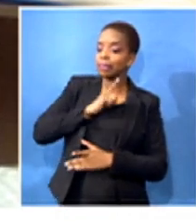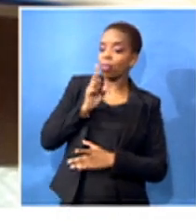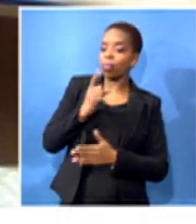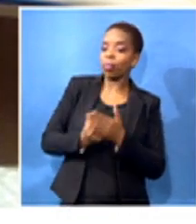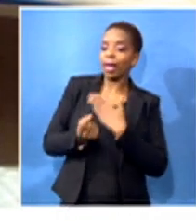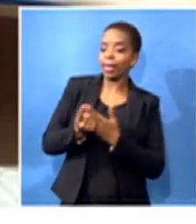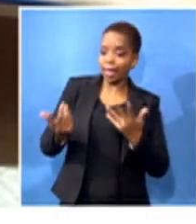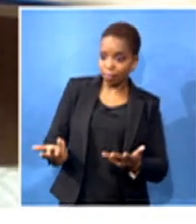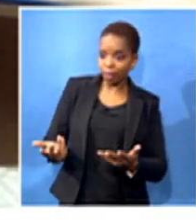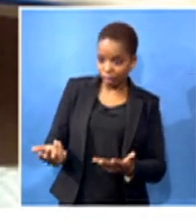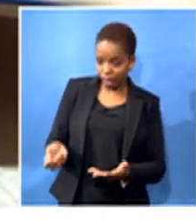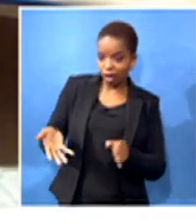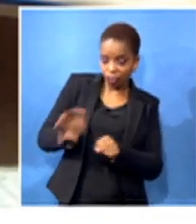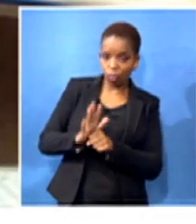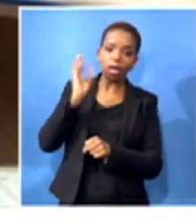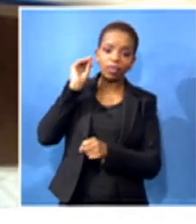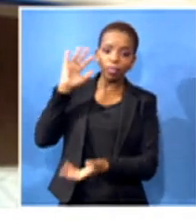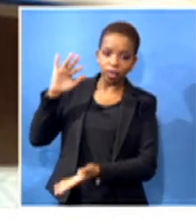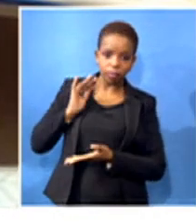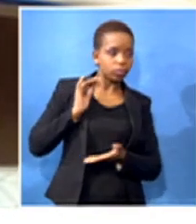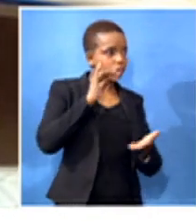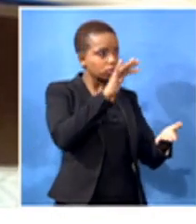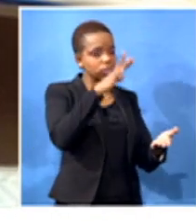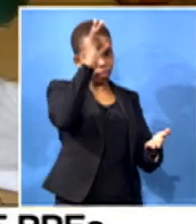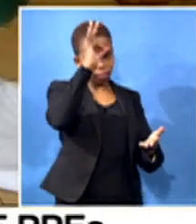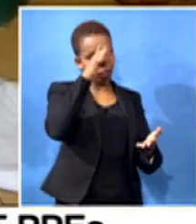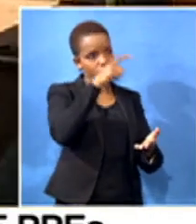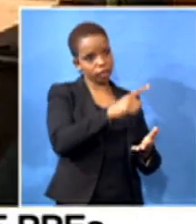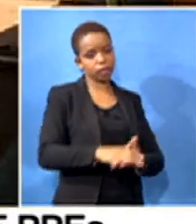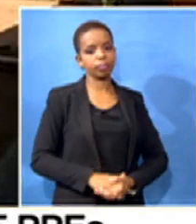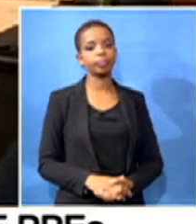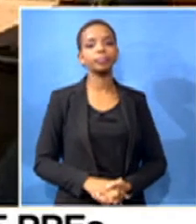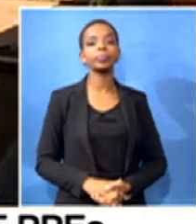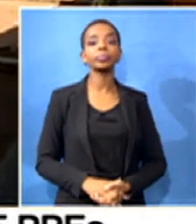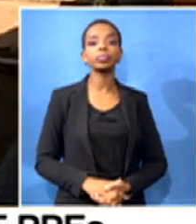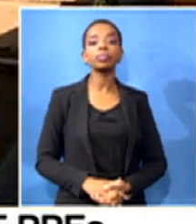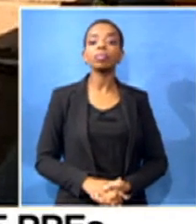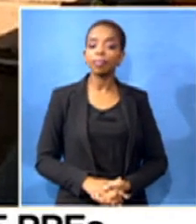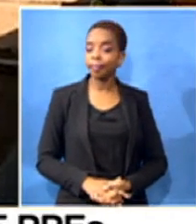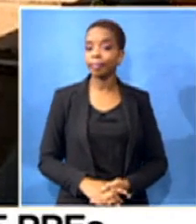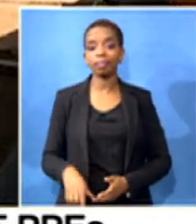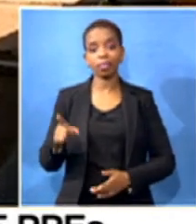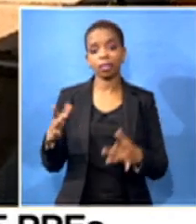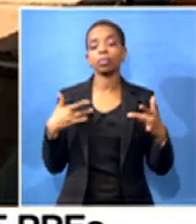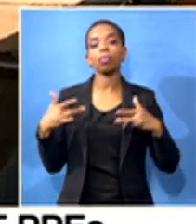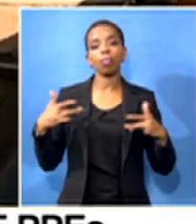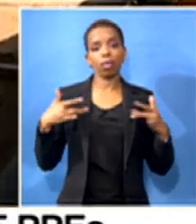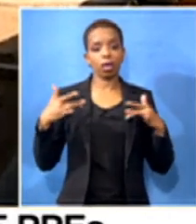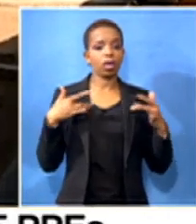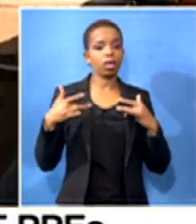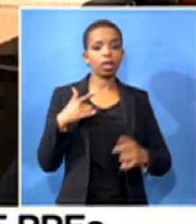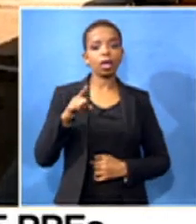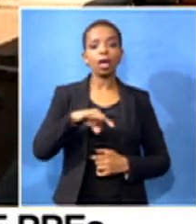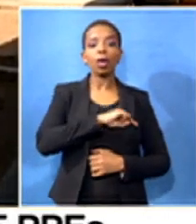with all the information as revealed by the investigation. This is very, very worrying, especially if this is an internal job,